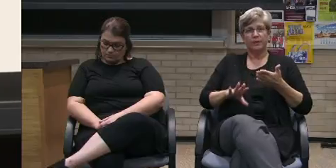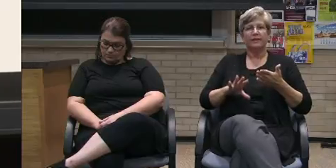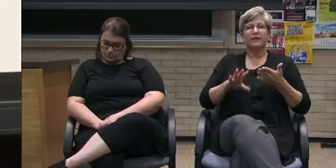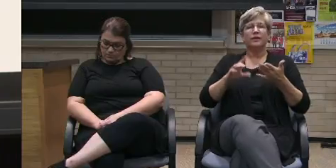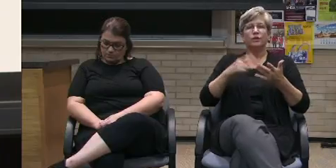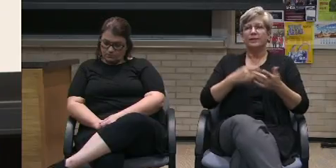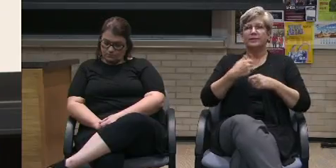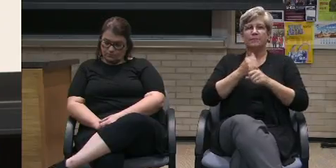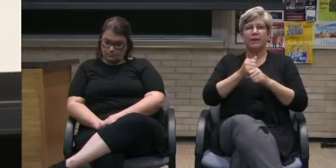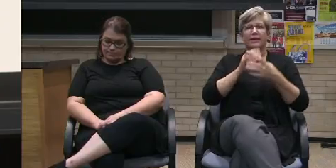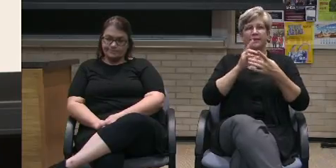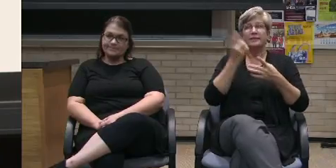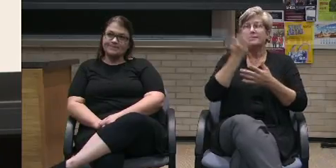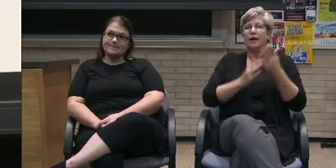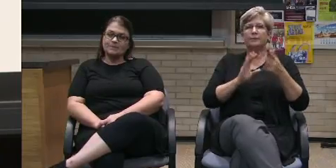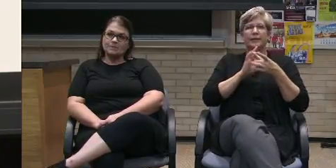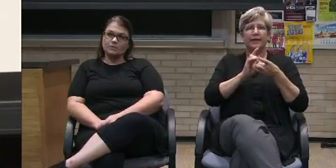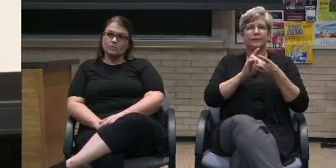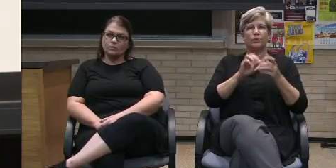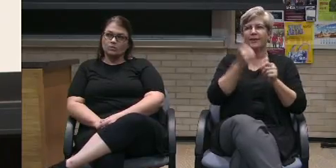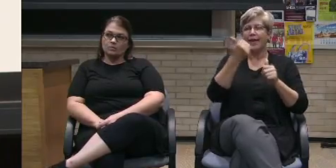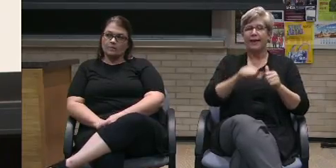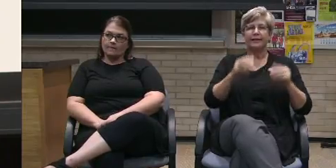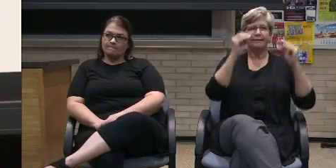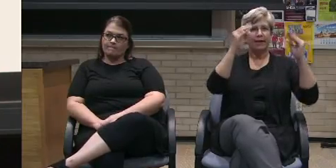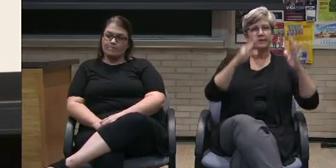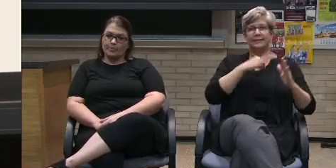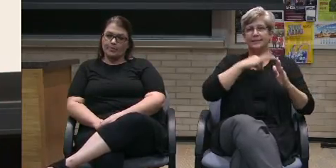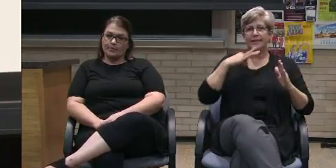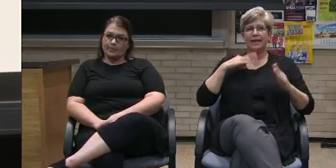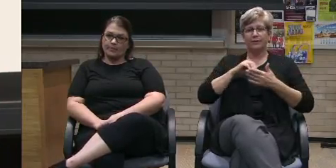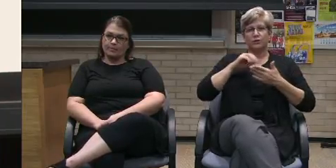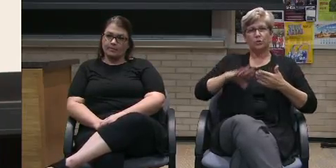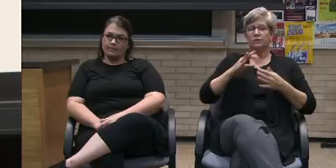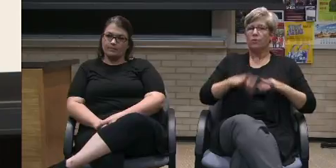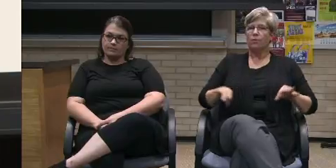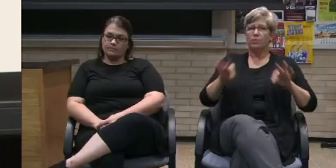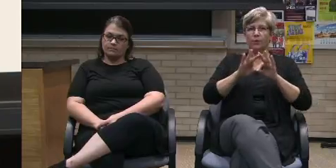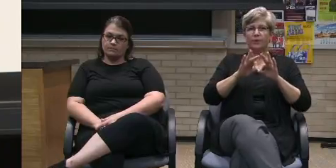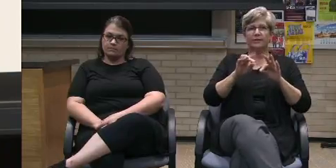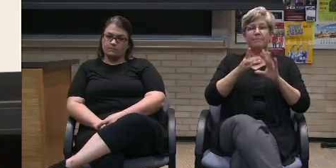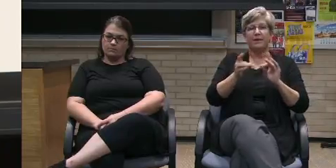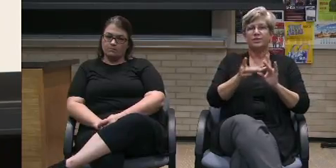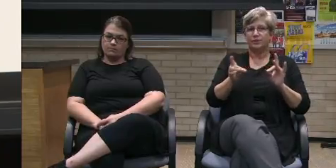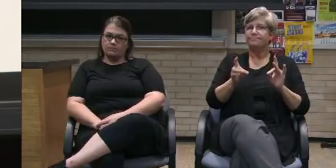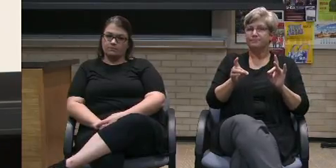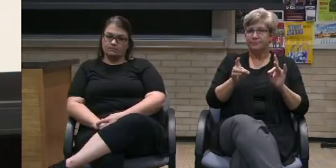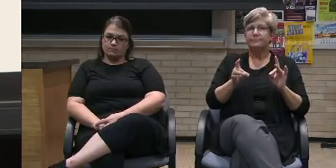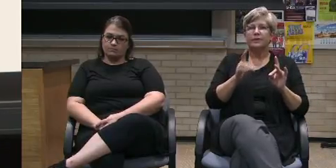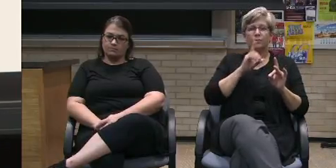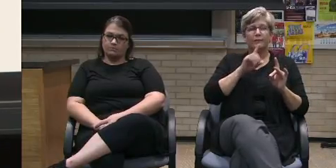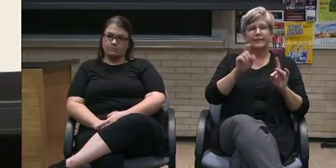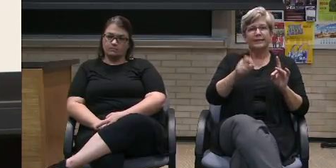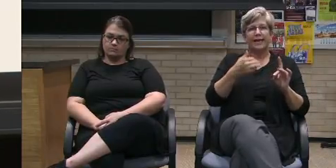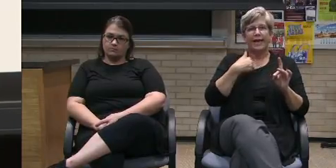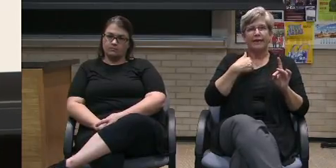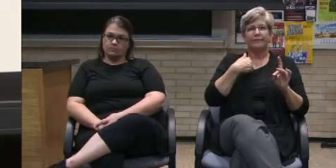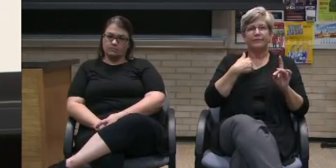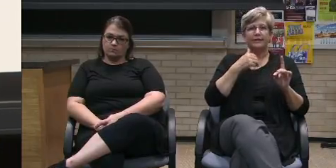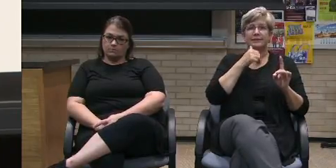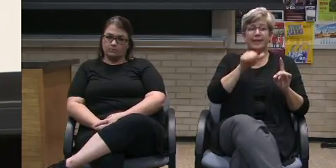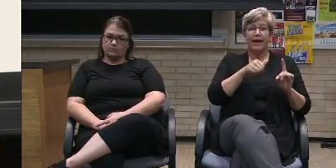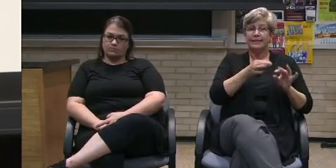relationship between faculty or staff and students. And so it's important to always mention that there is way more that